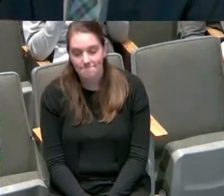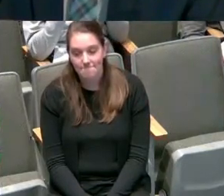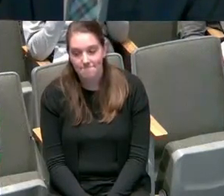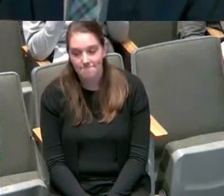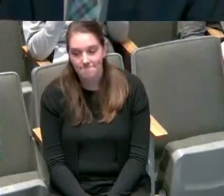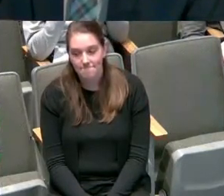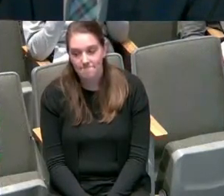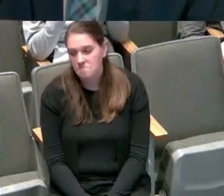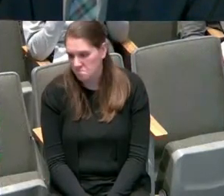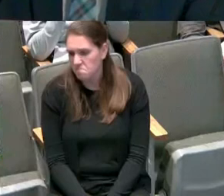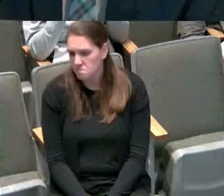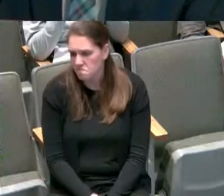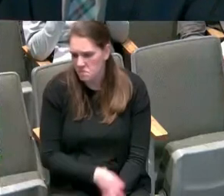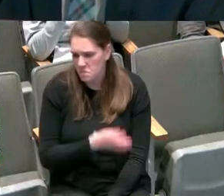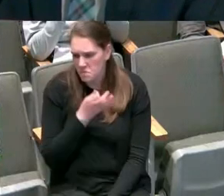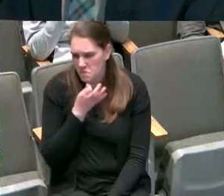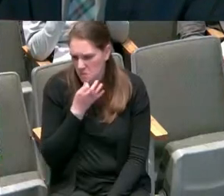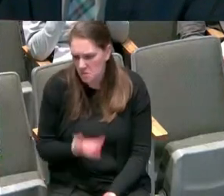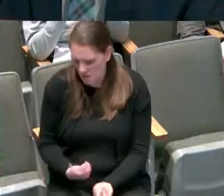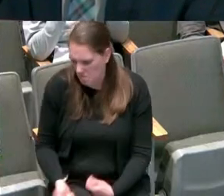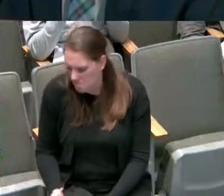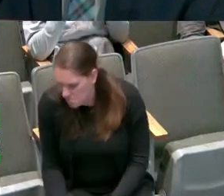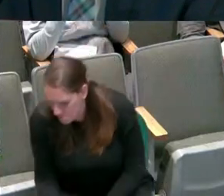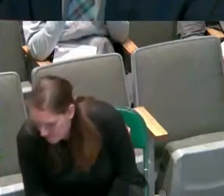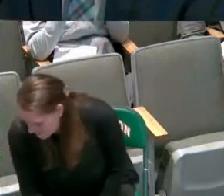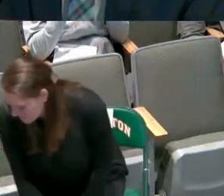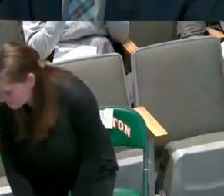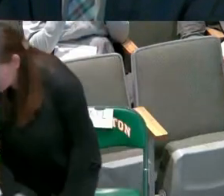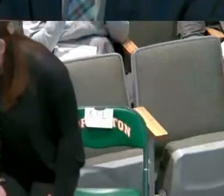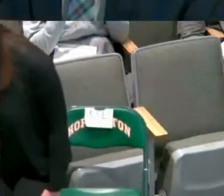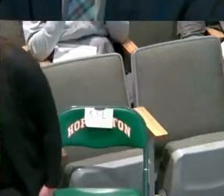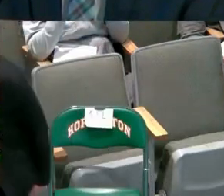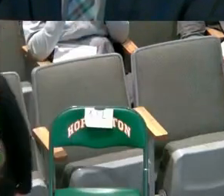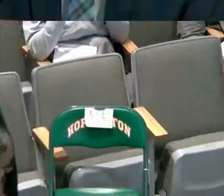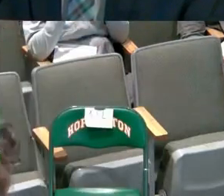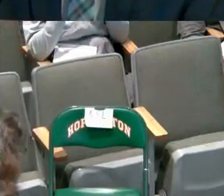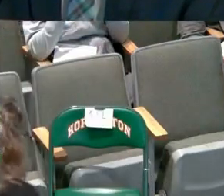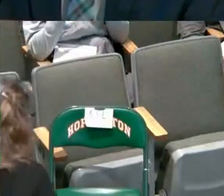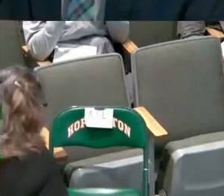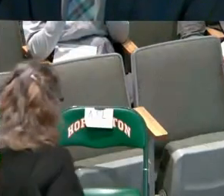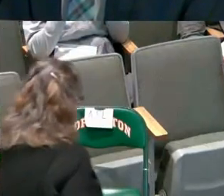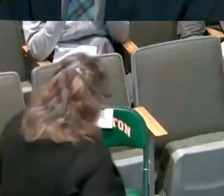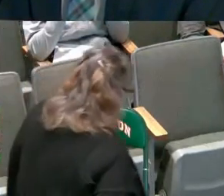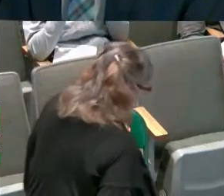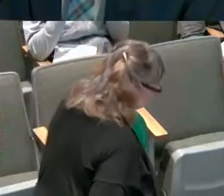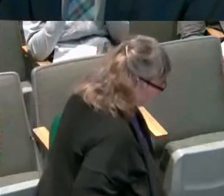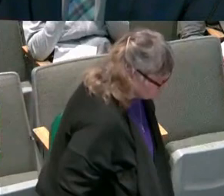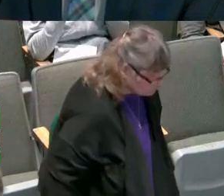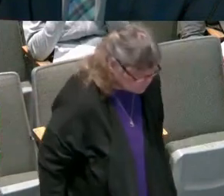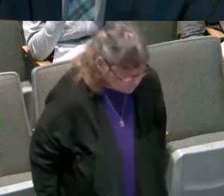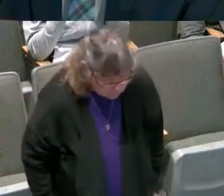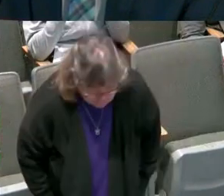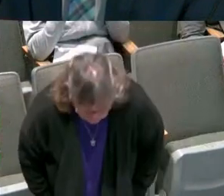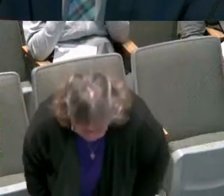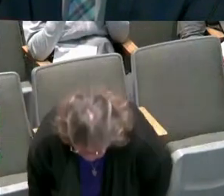does anyone else have any questions or comments about article 44.